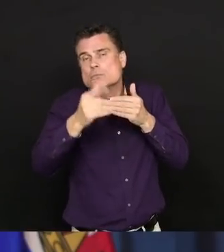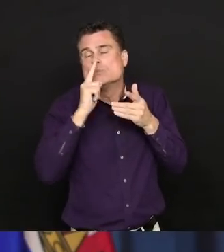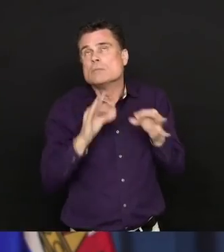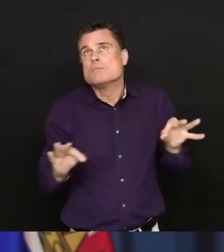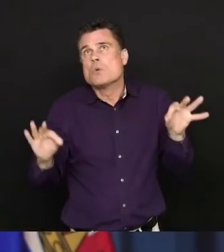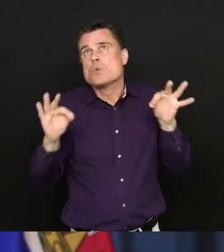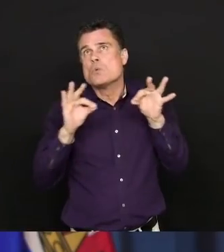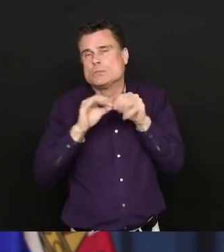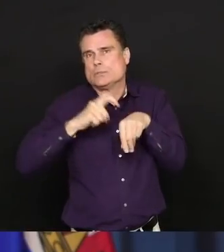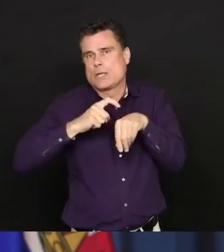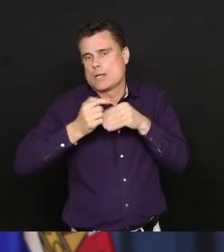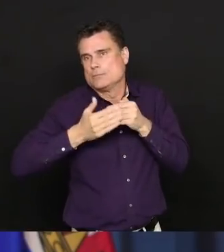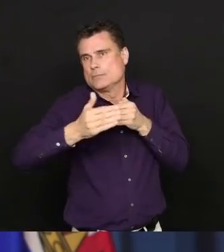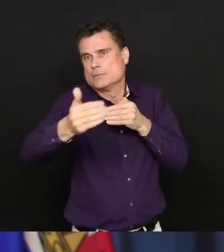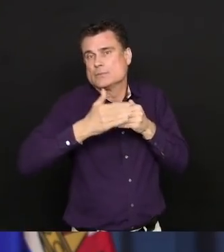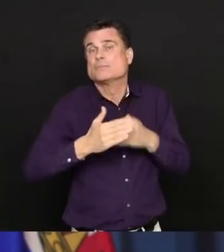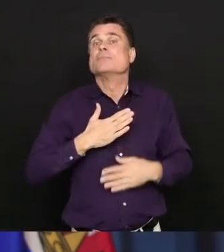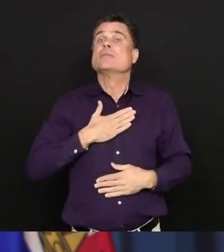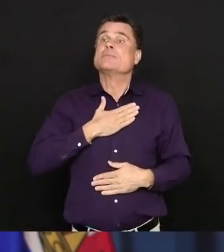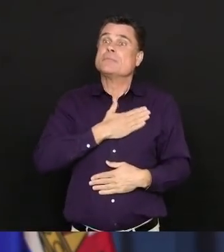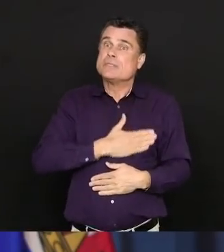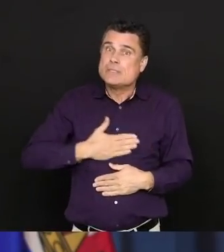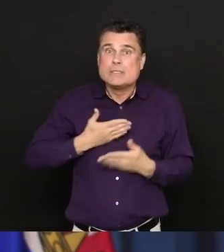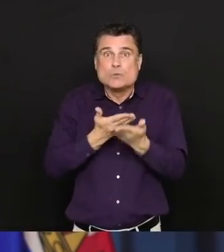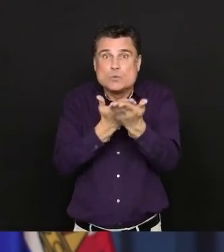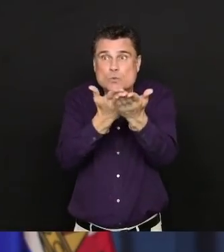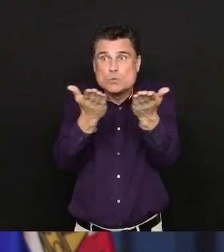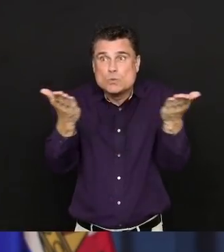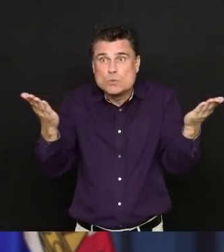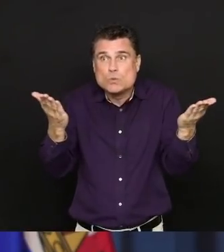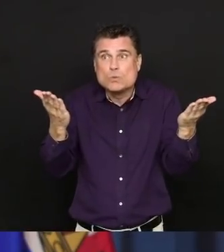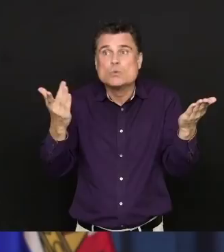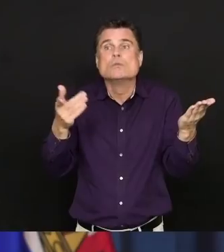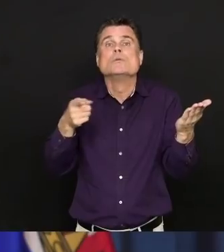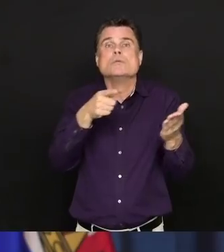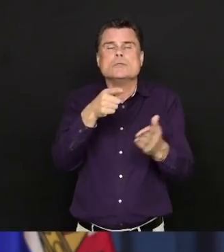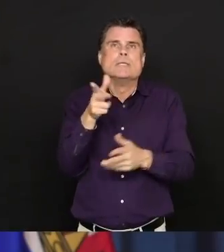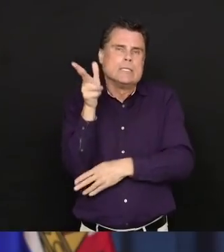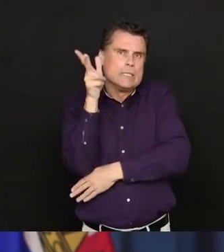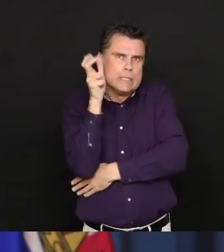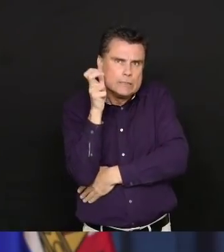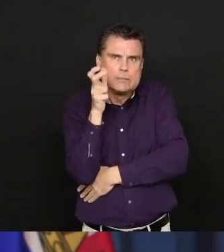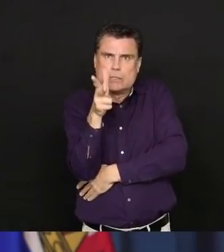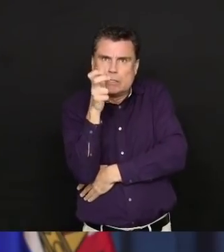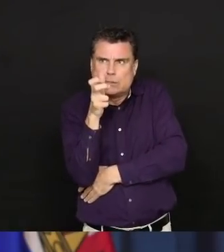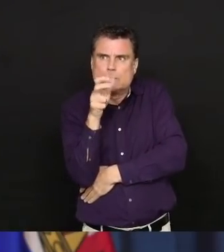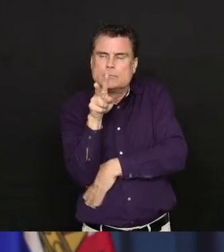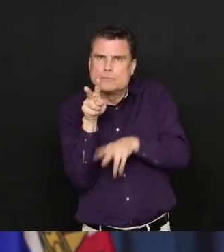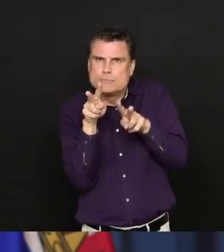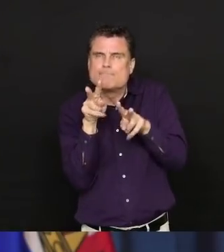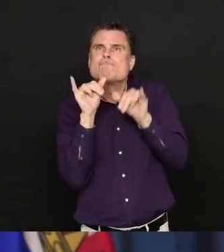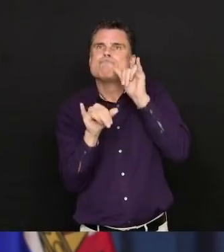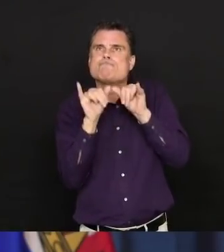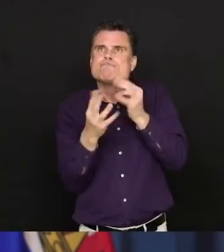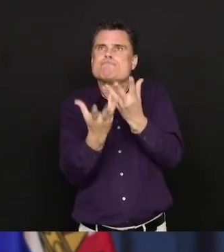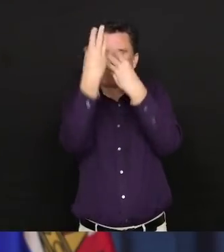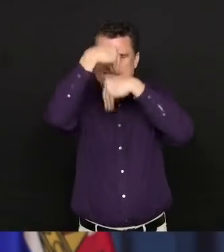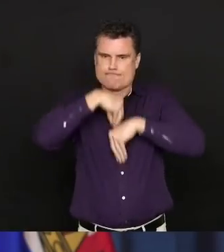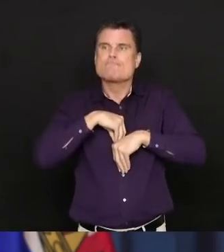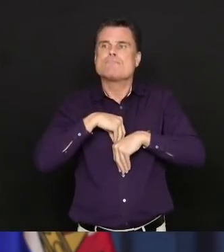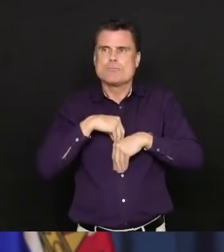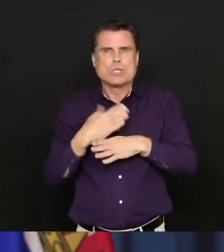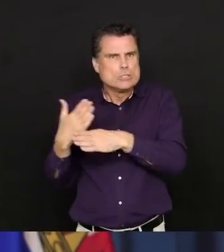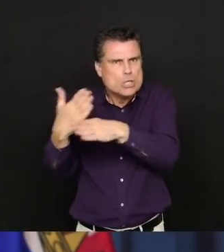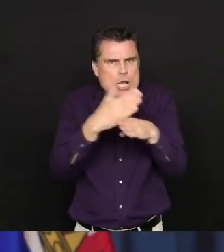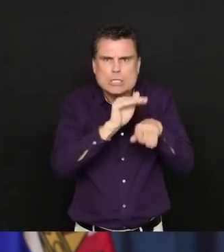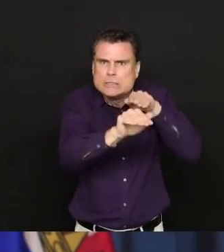this, to learn from the BC CDC if more needs to be learned on their website, what to say to our friends and our family, and ensure that you are messengers